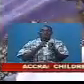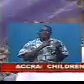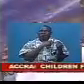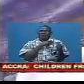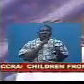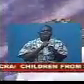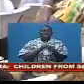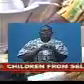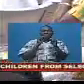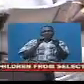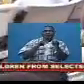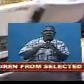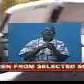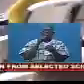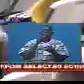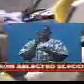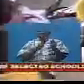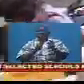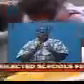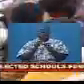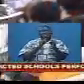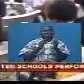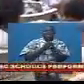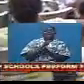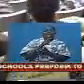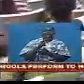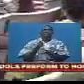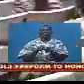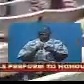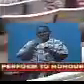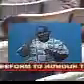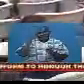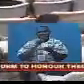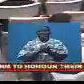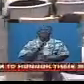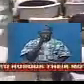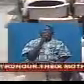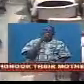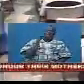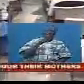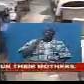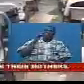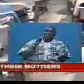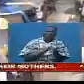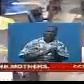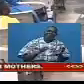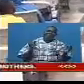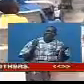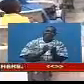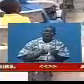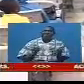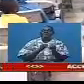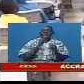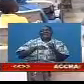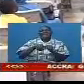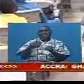in educating the child. Some people who spoke to GTV were of the common view that mothers need to be appreciated even more